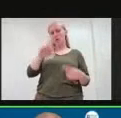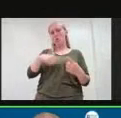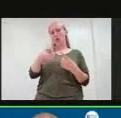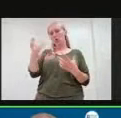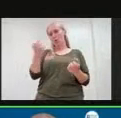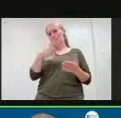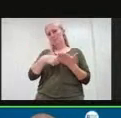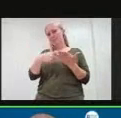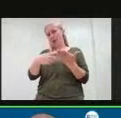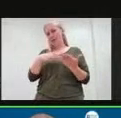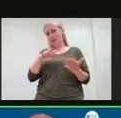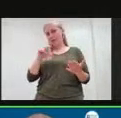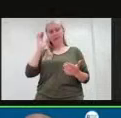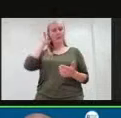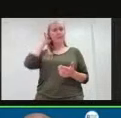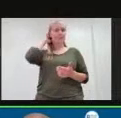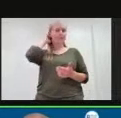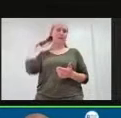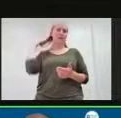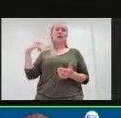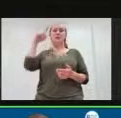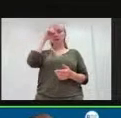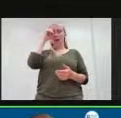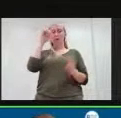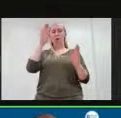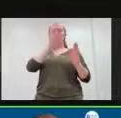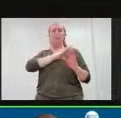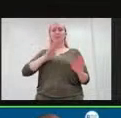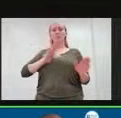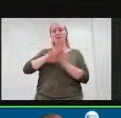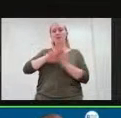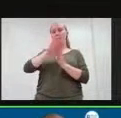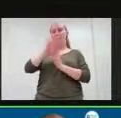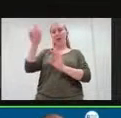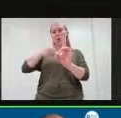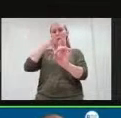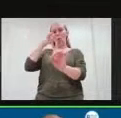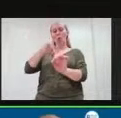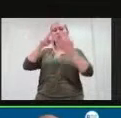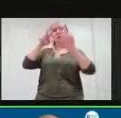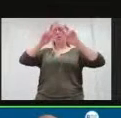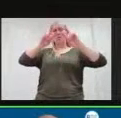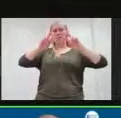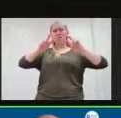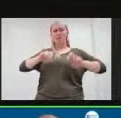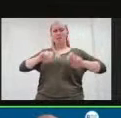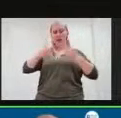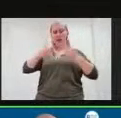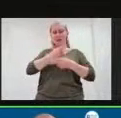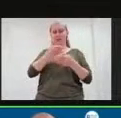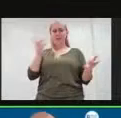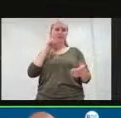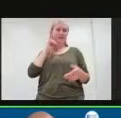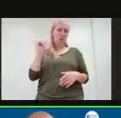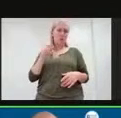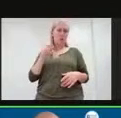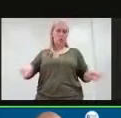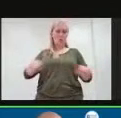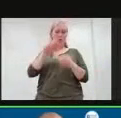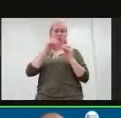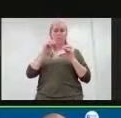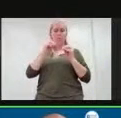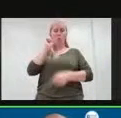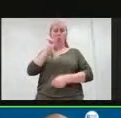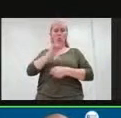it. Summer is board development goals. That's when we debrief that sort of stuff. It sounds like we were going to do some more work on